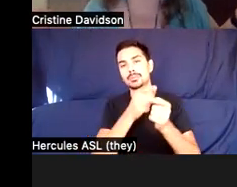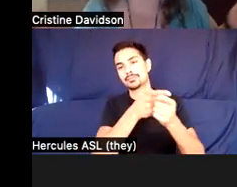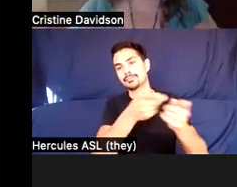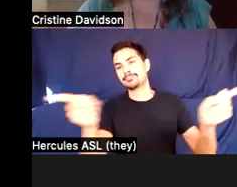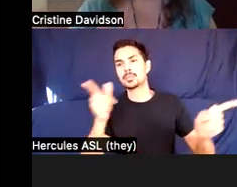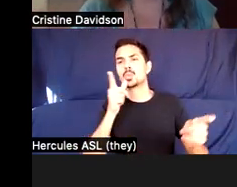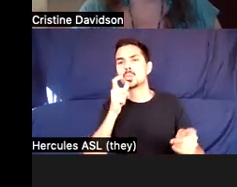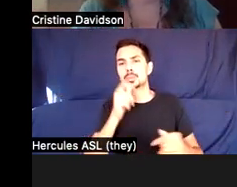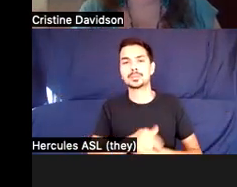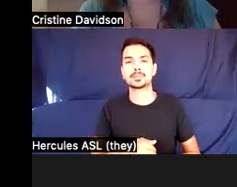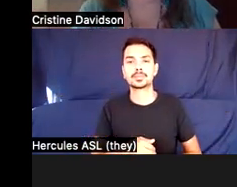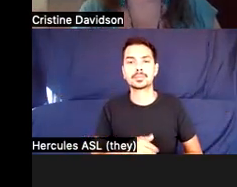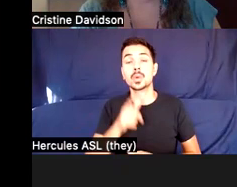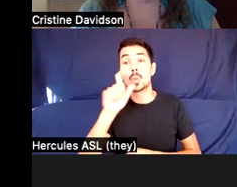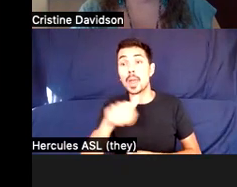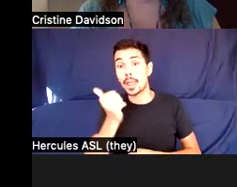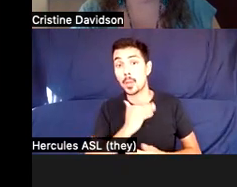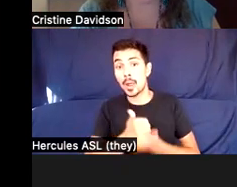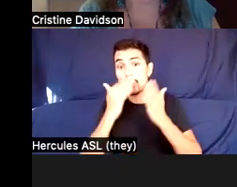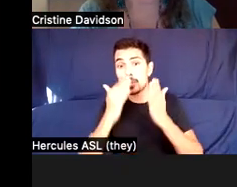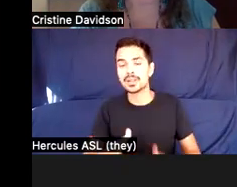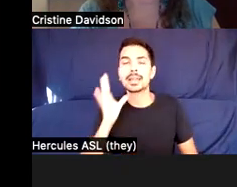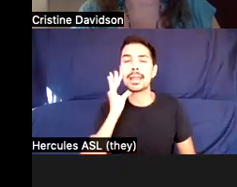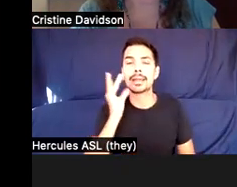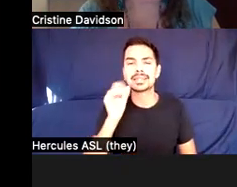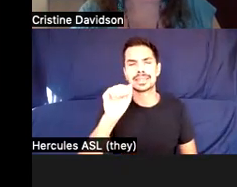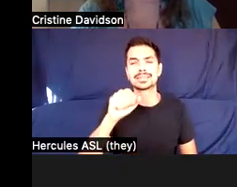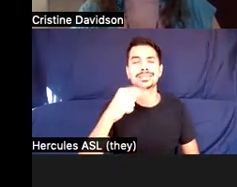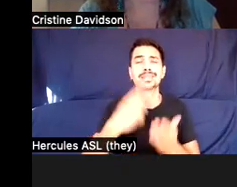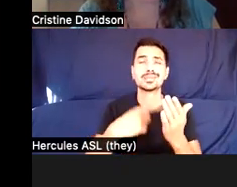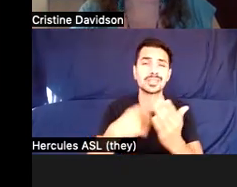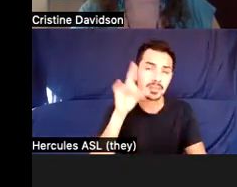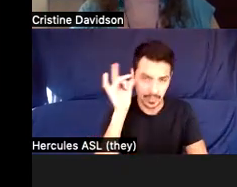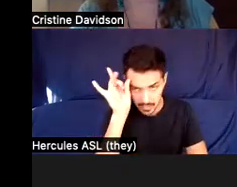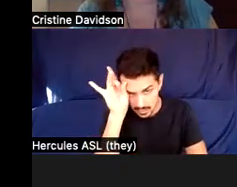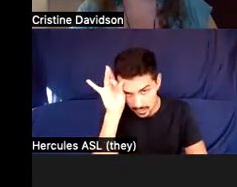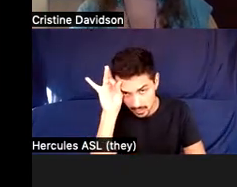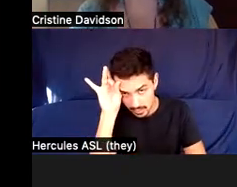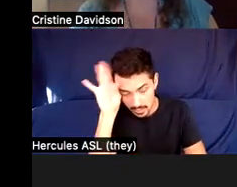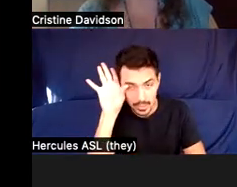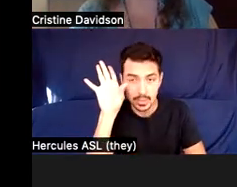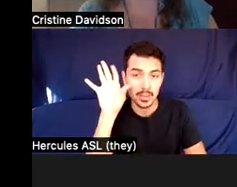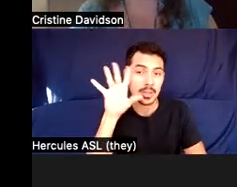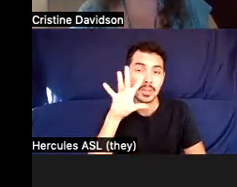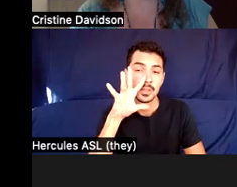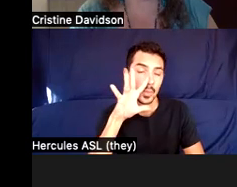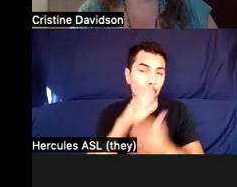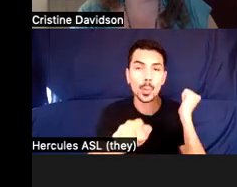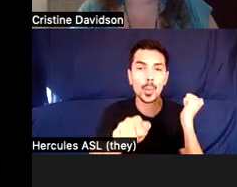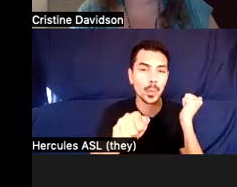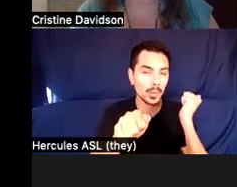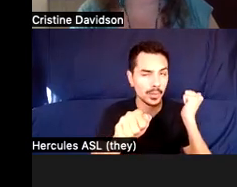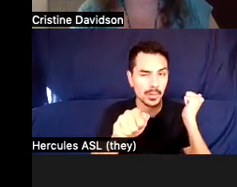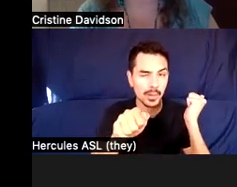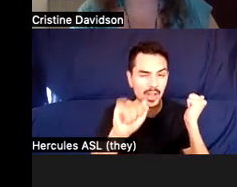Oh my gosh. Even though cats are total little jerks sometimes, they can be super helpful too, right? Very healing. They